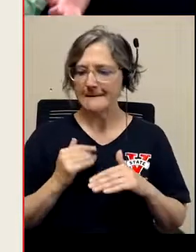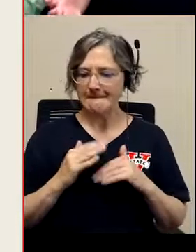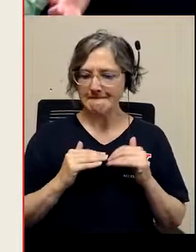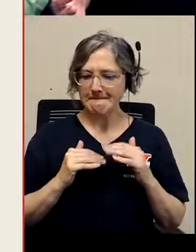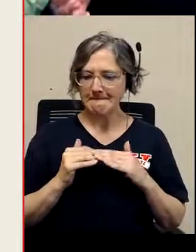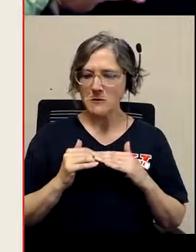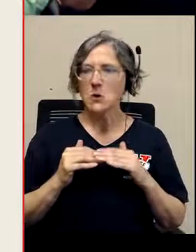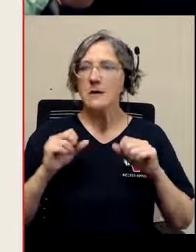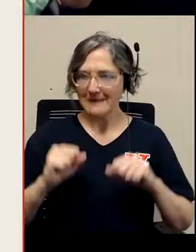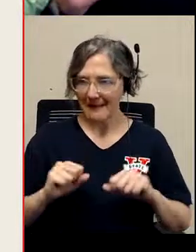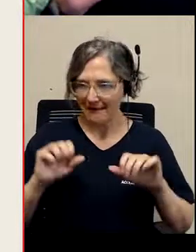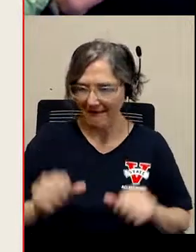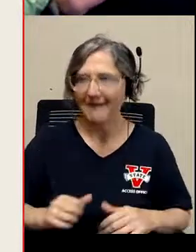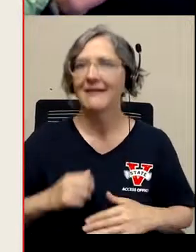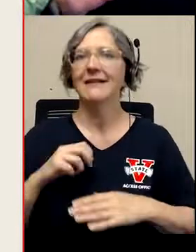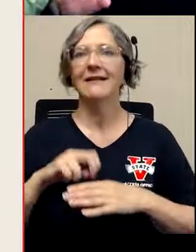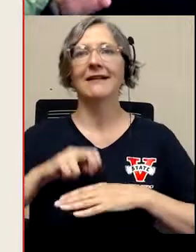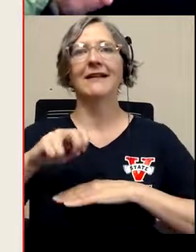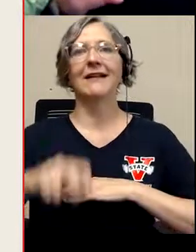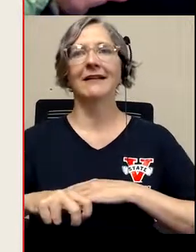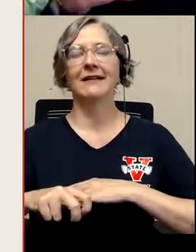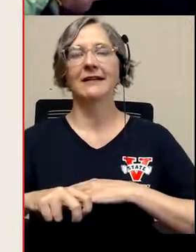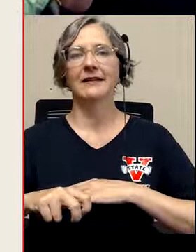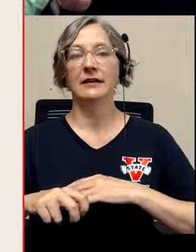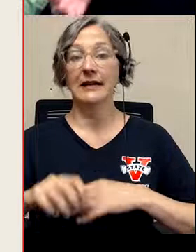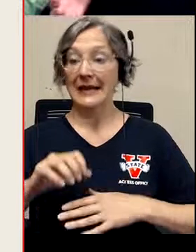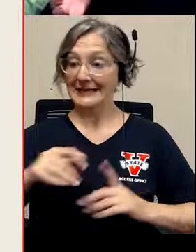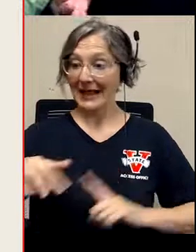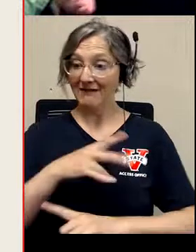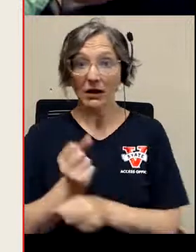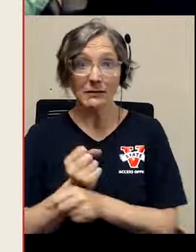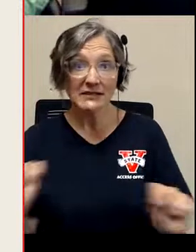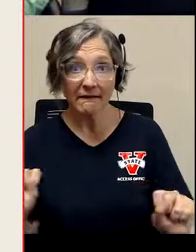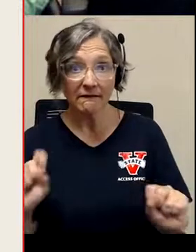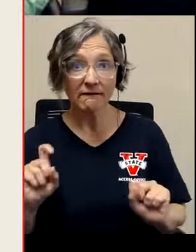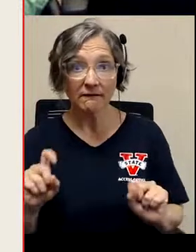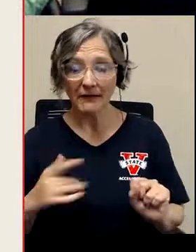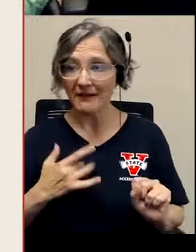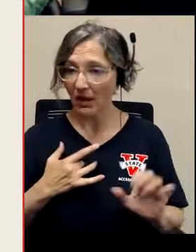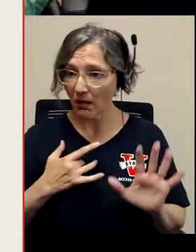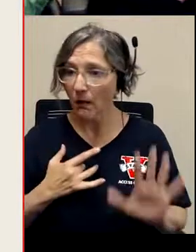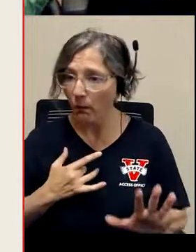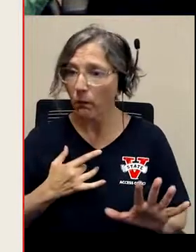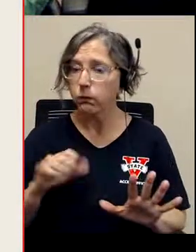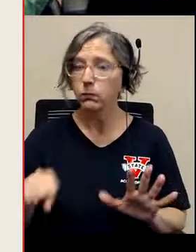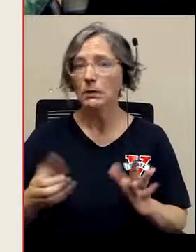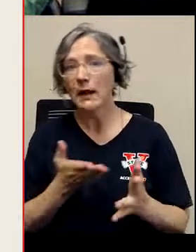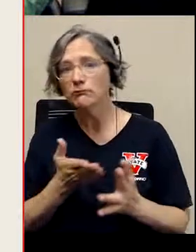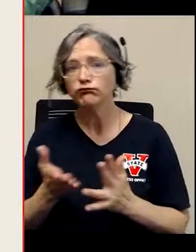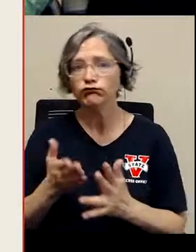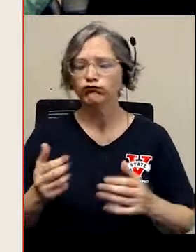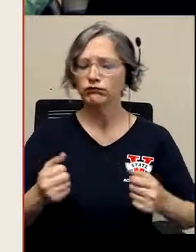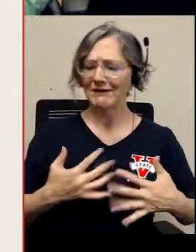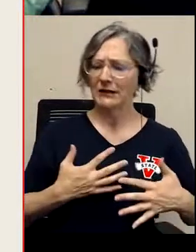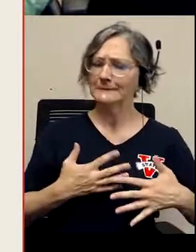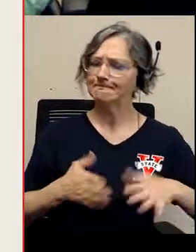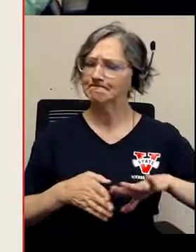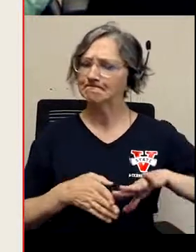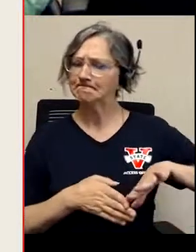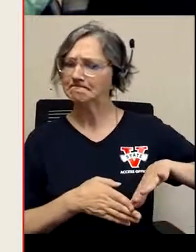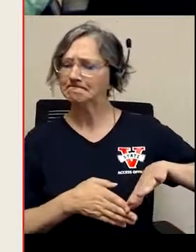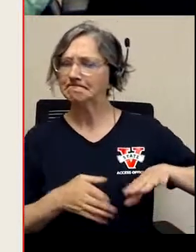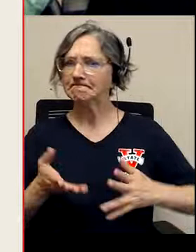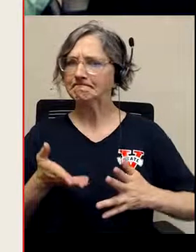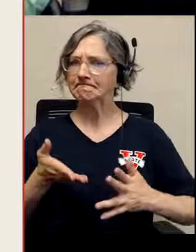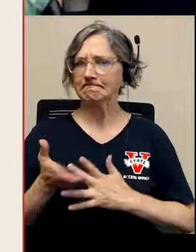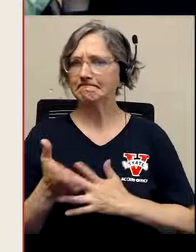the environment that's been set up is an environment of safety so that they can move through the fear zone and get to that